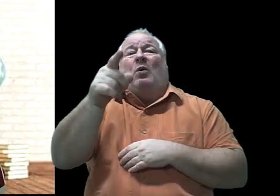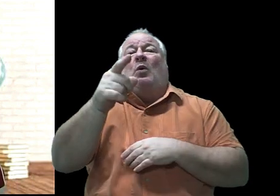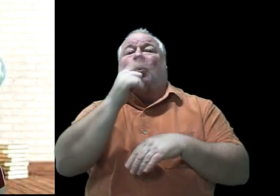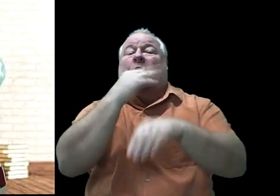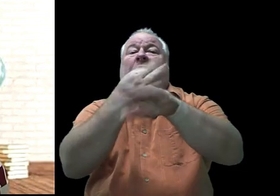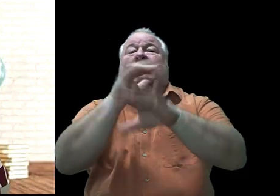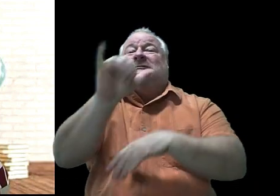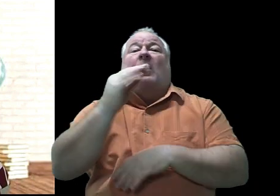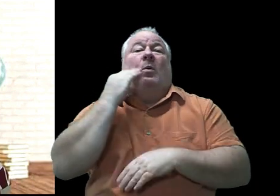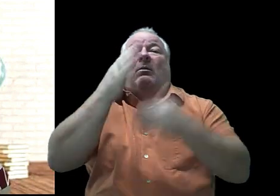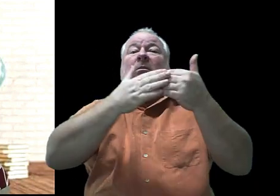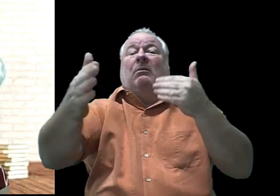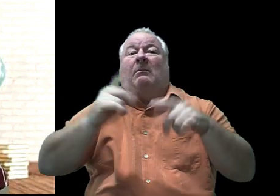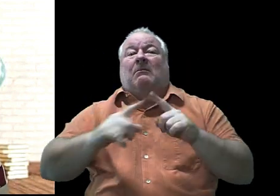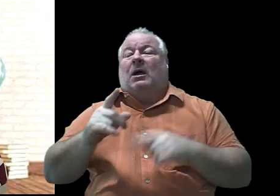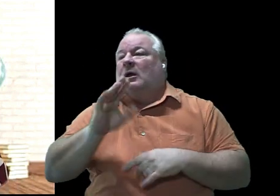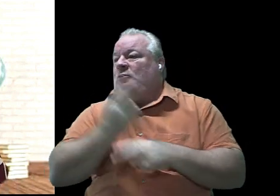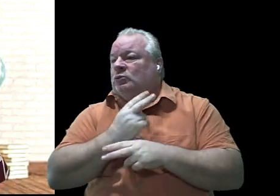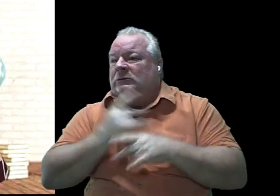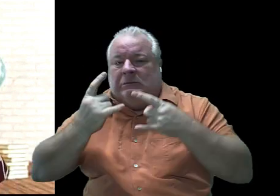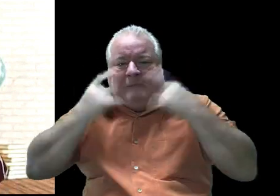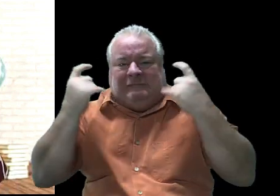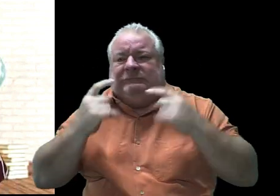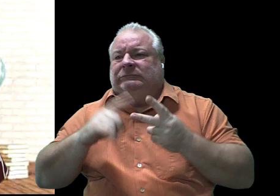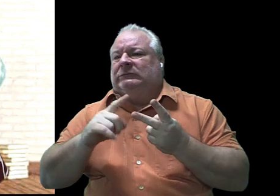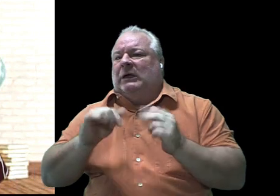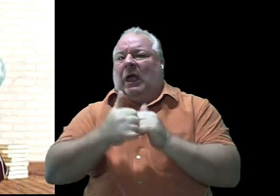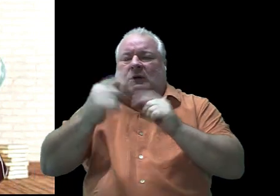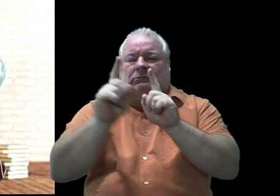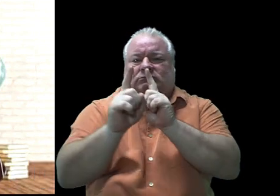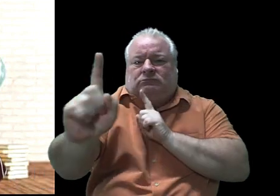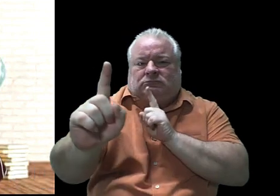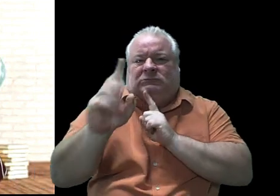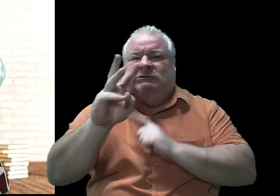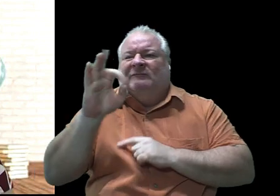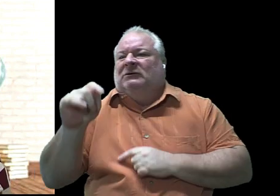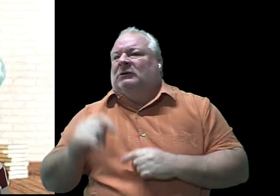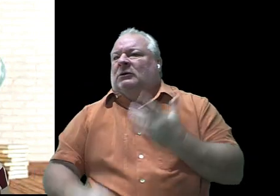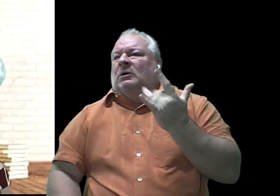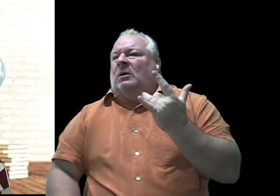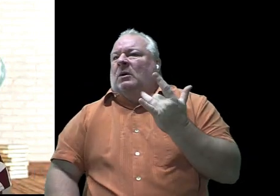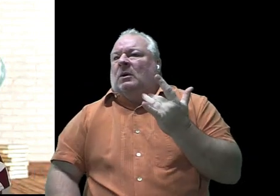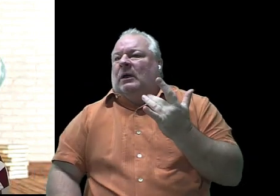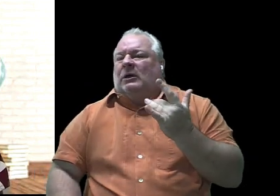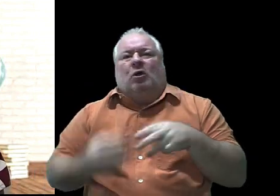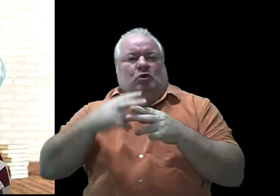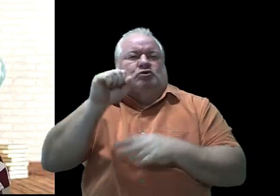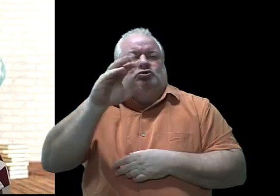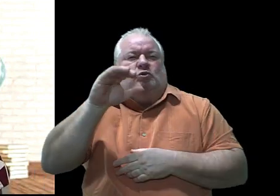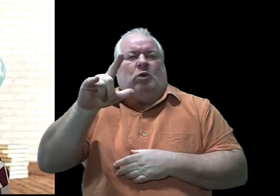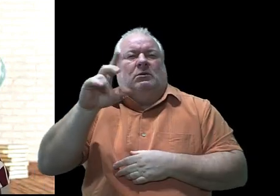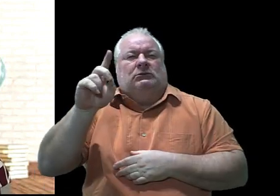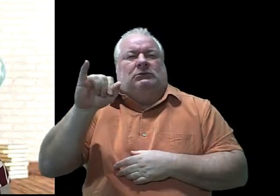to us, these tips about why is wearing a mask important? Why do we need to have